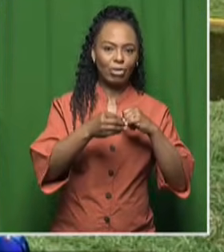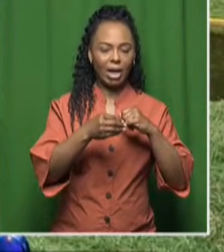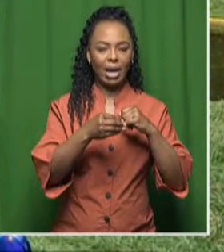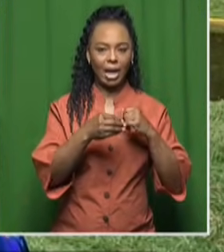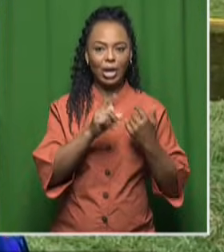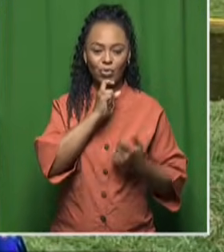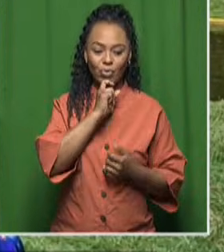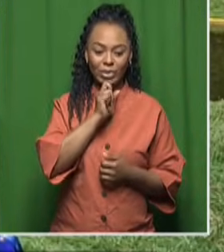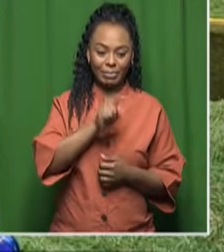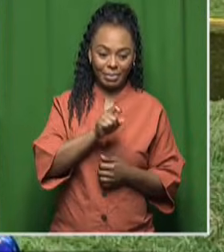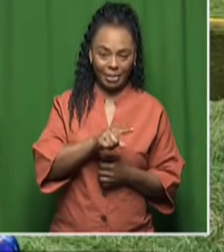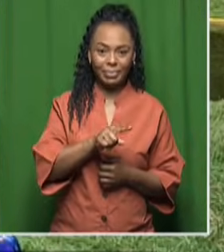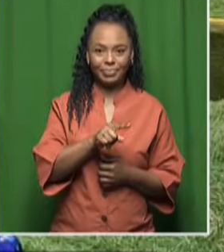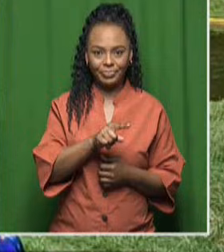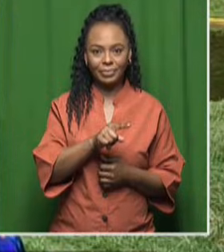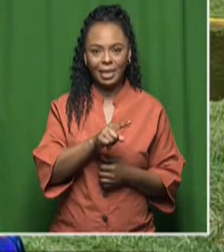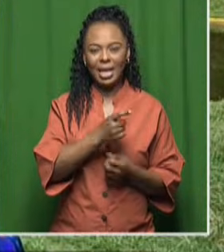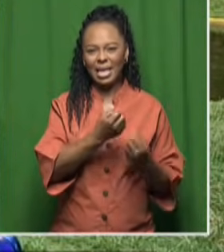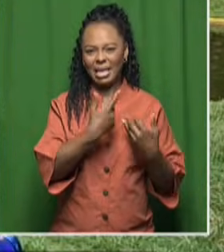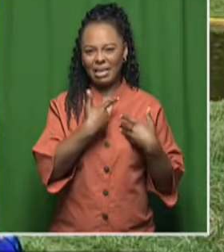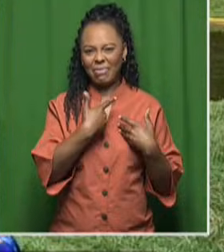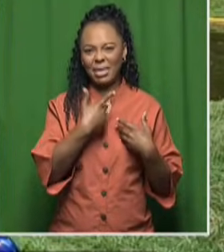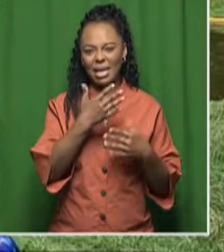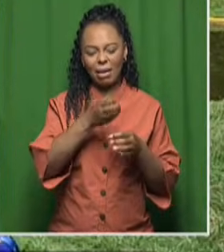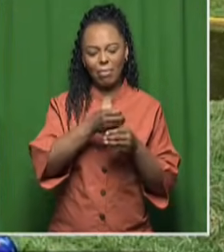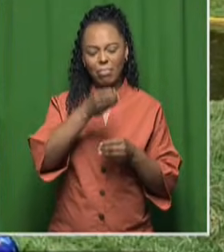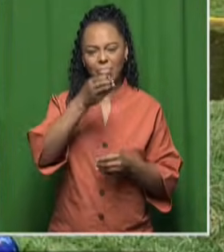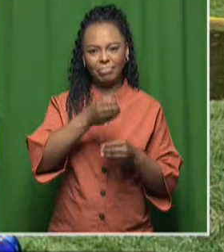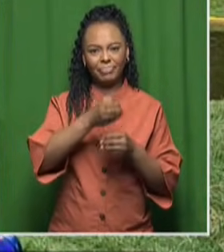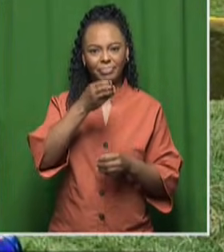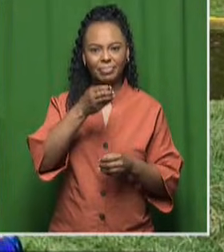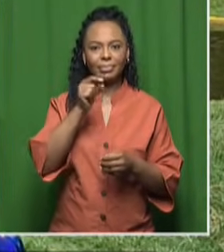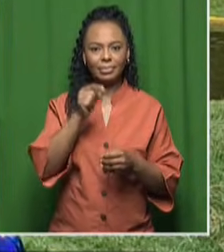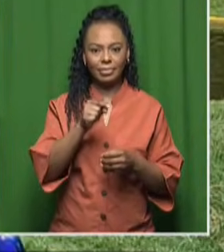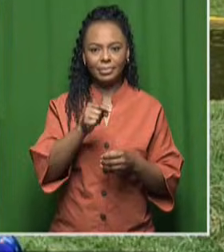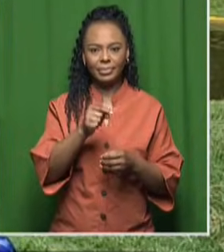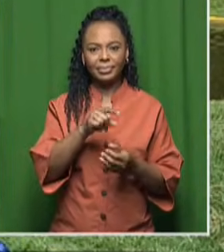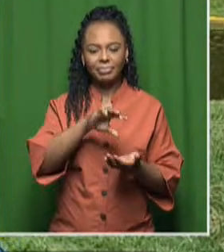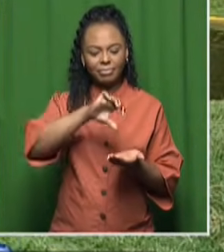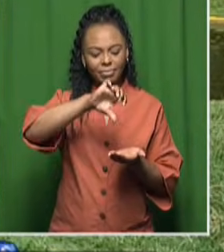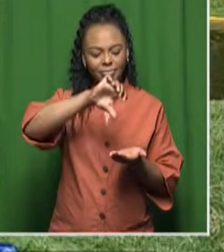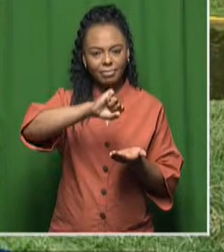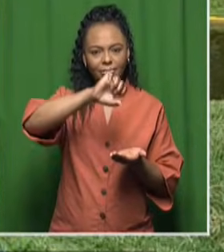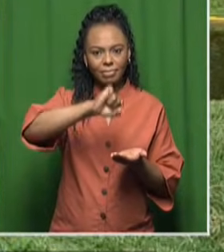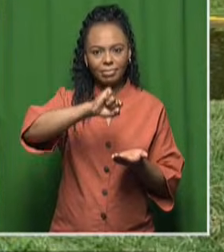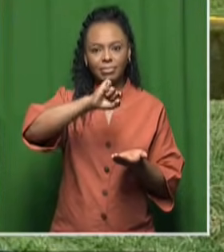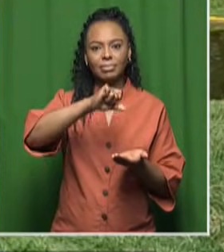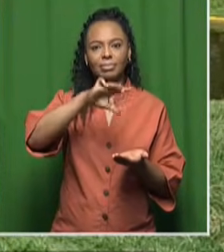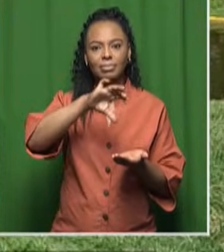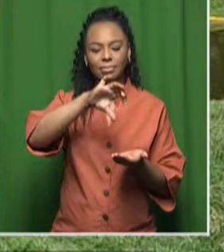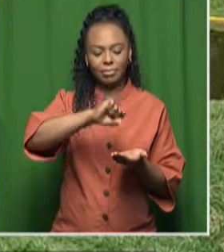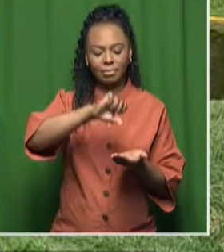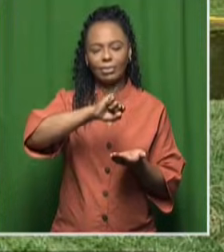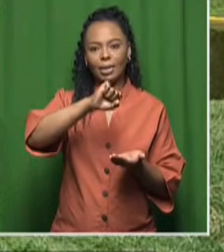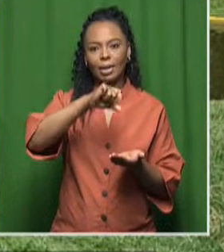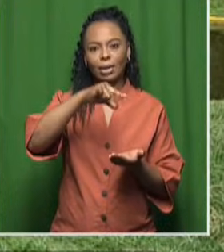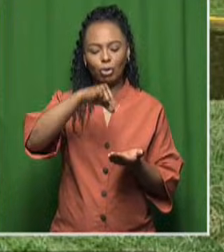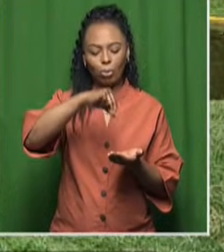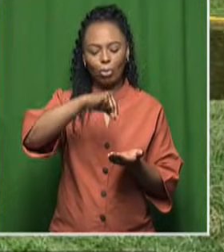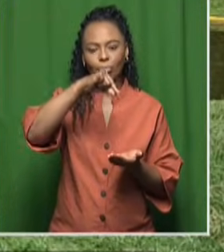Then he gave me a bottle that I just put drops into and mix